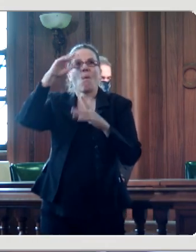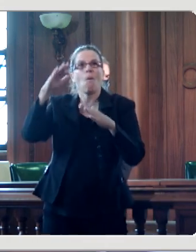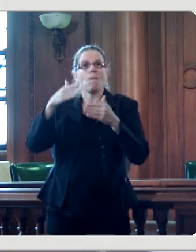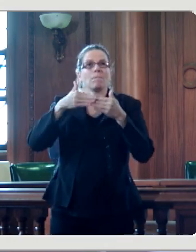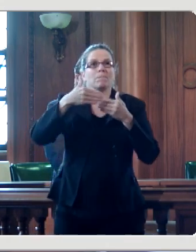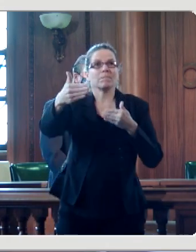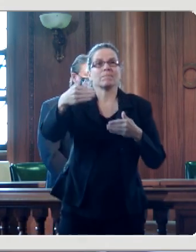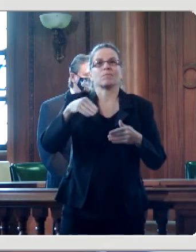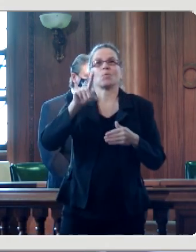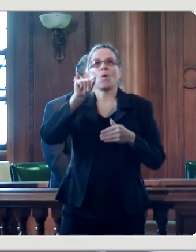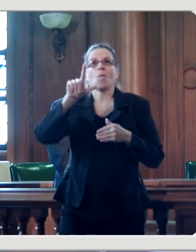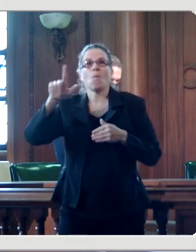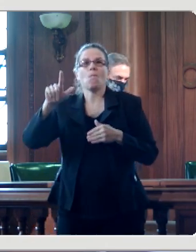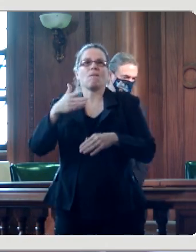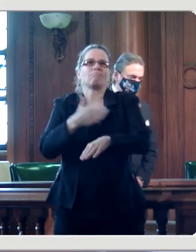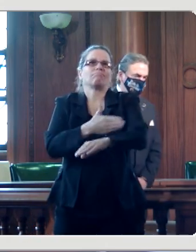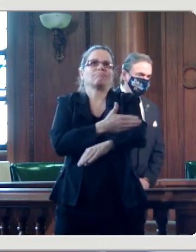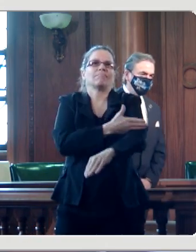Thank you.